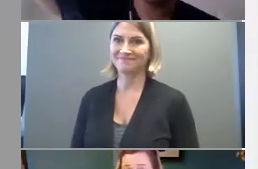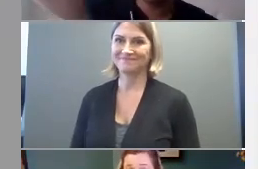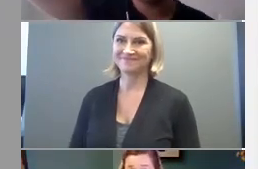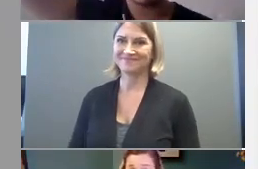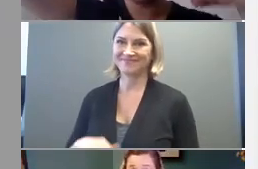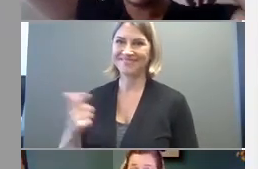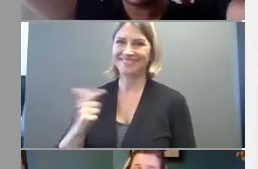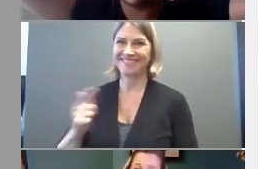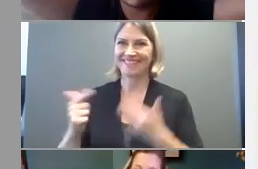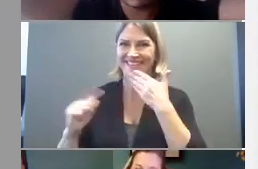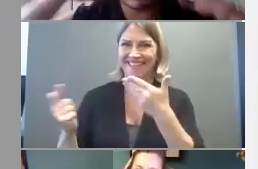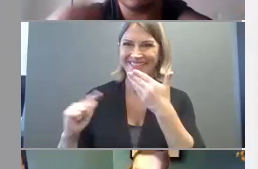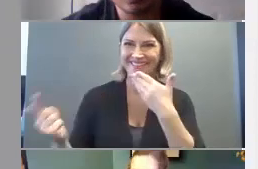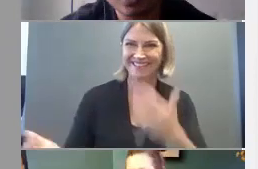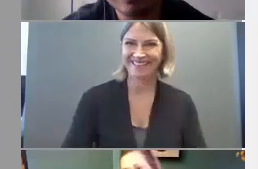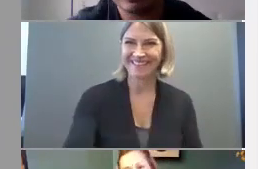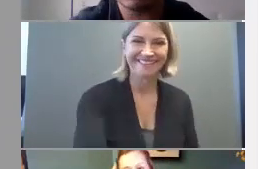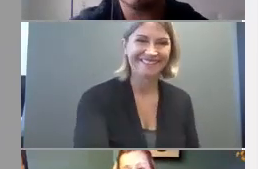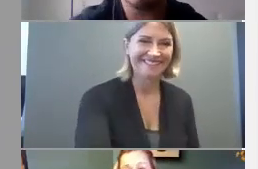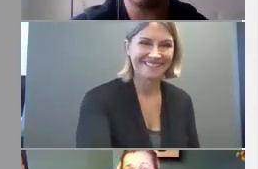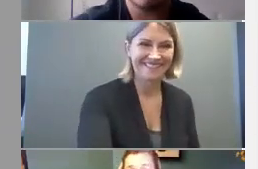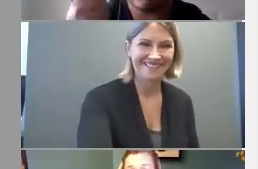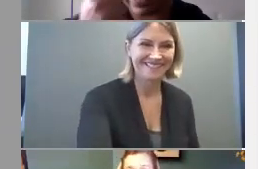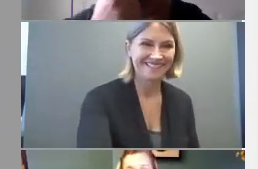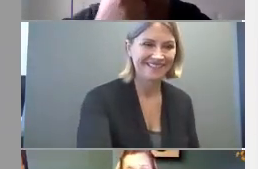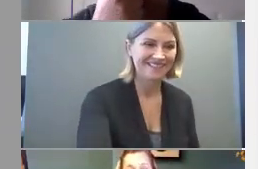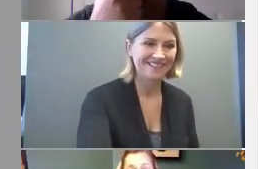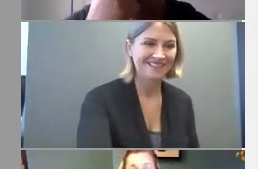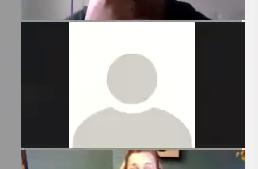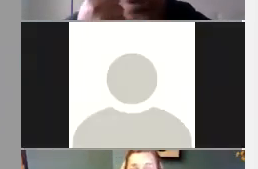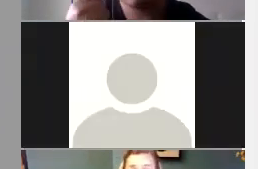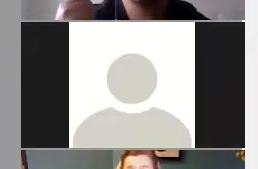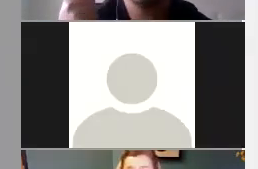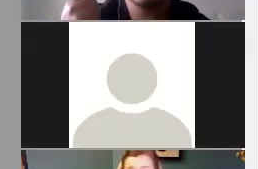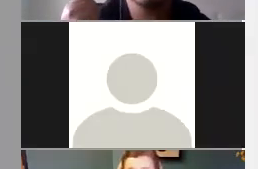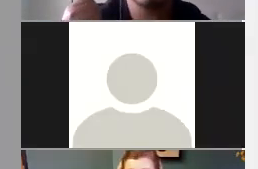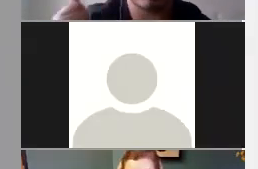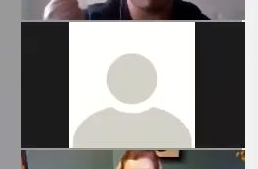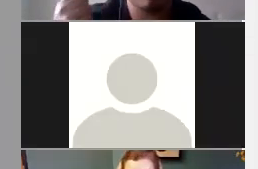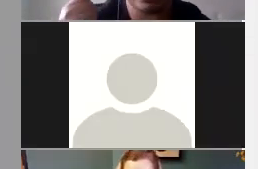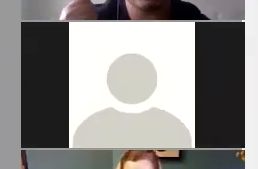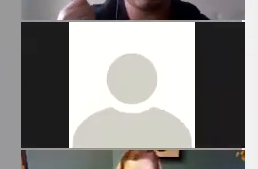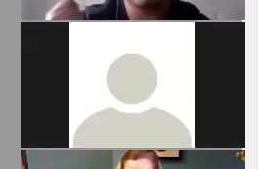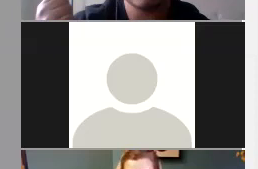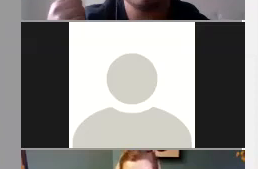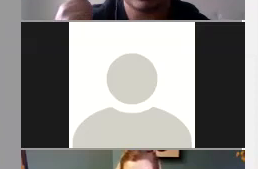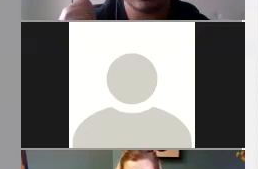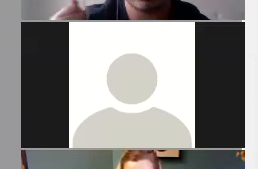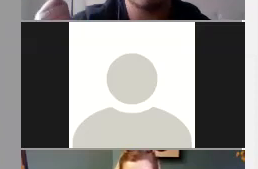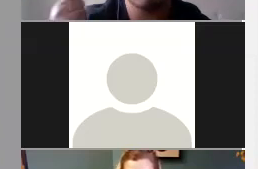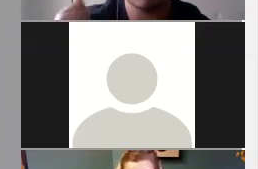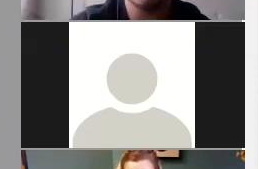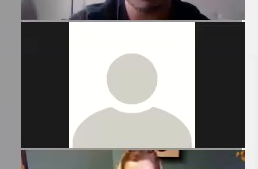Okay, so one thing that we can do to figure out if we have acyclic graphs is apply